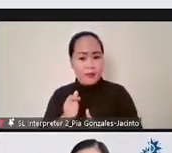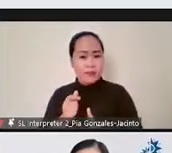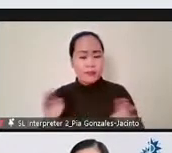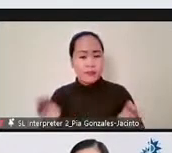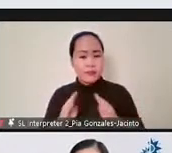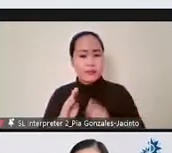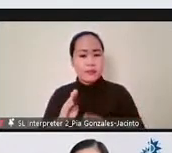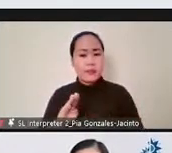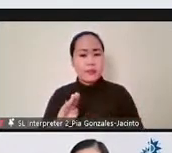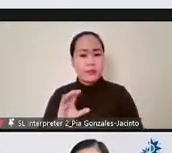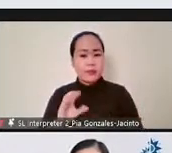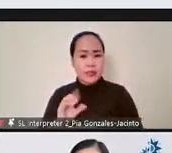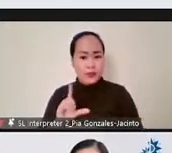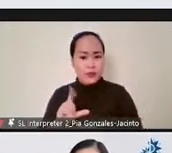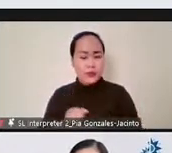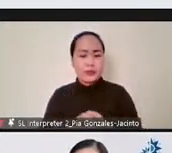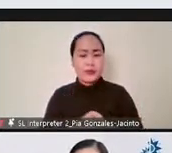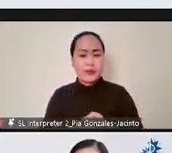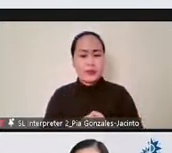that.